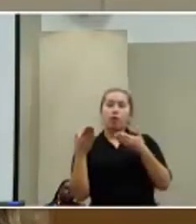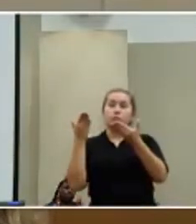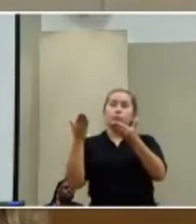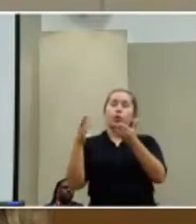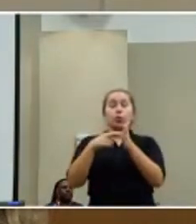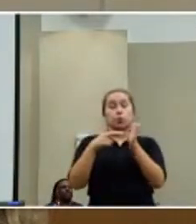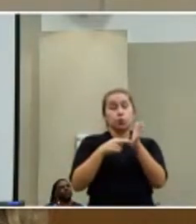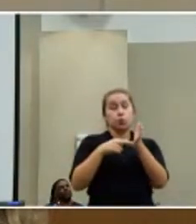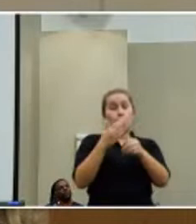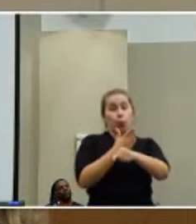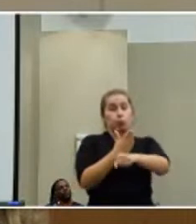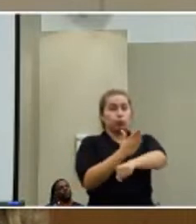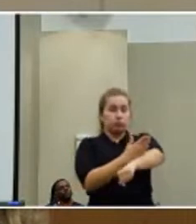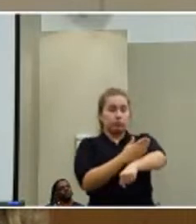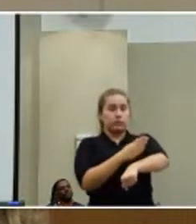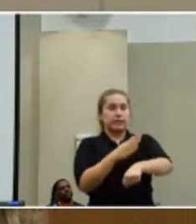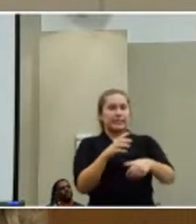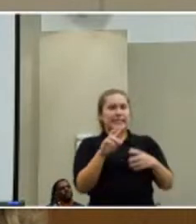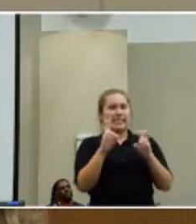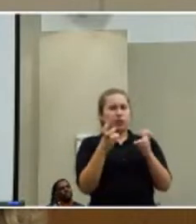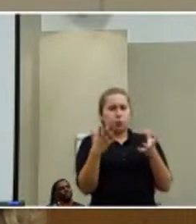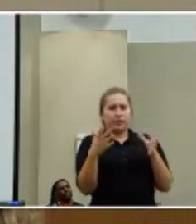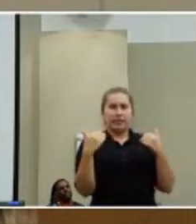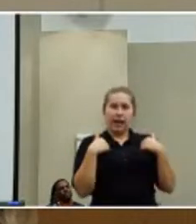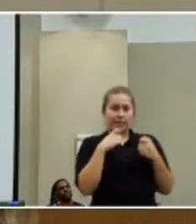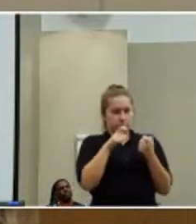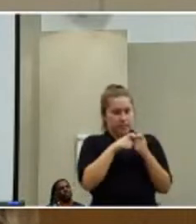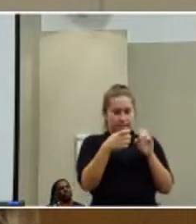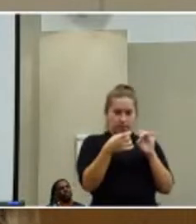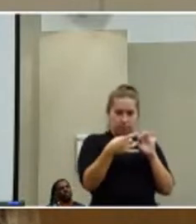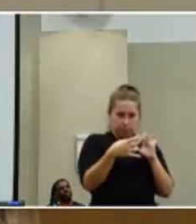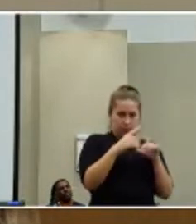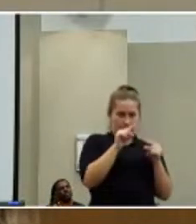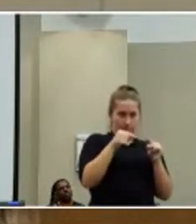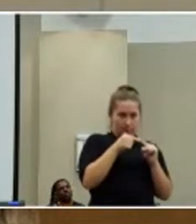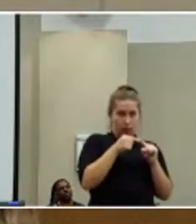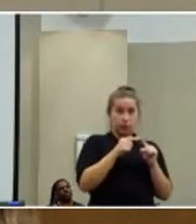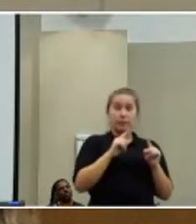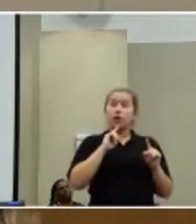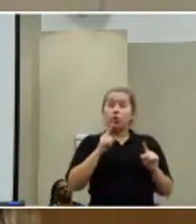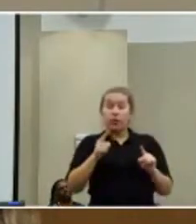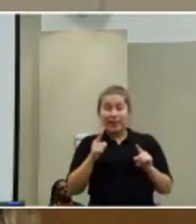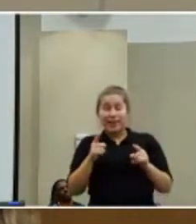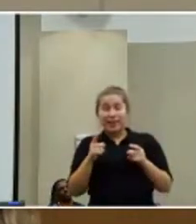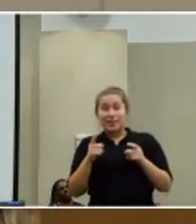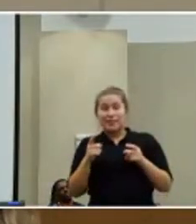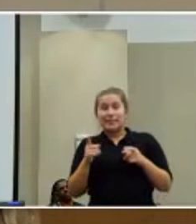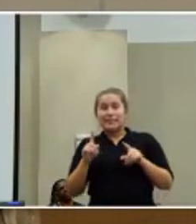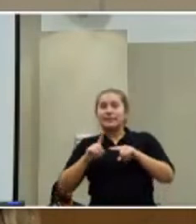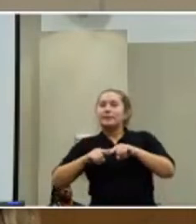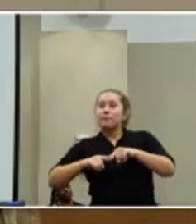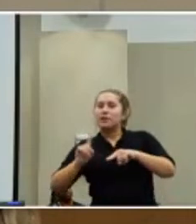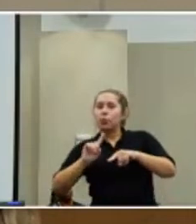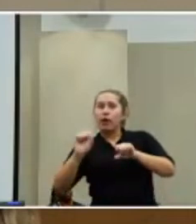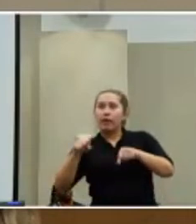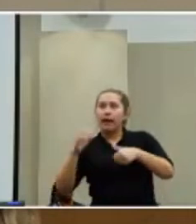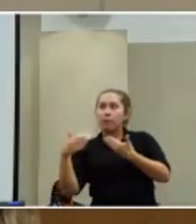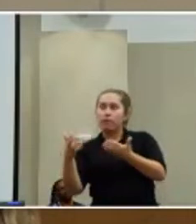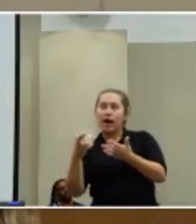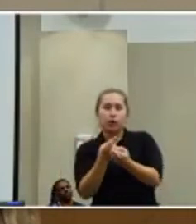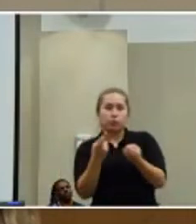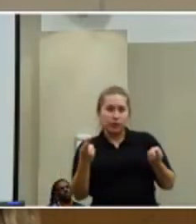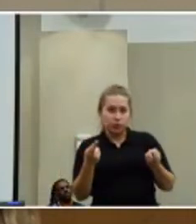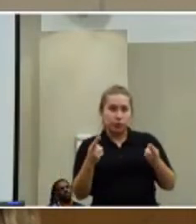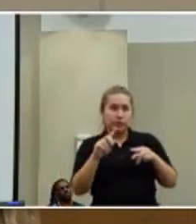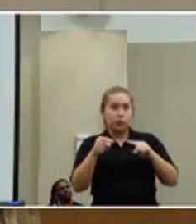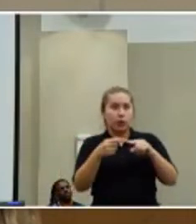which we received comments. It is really a matter of where we can put our resources when we are doing 5